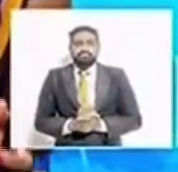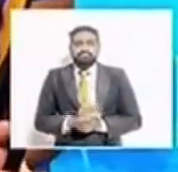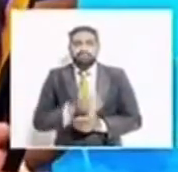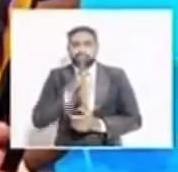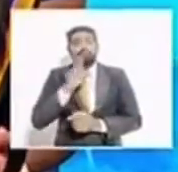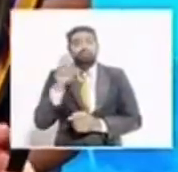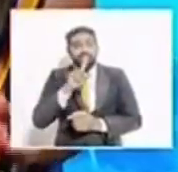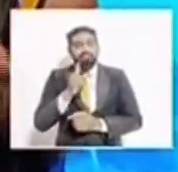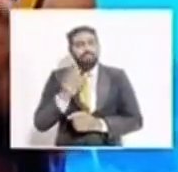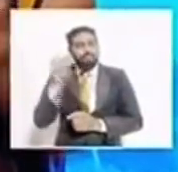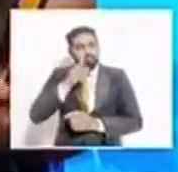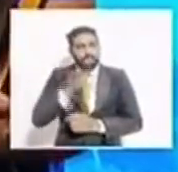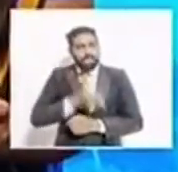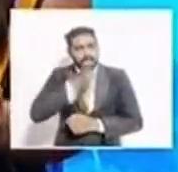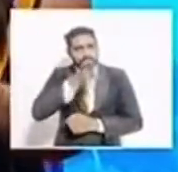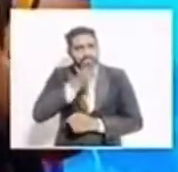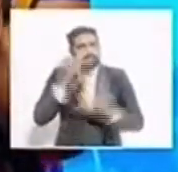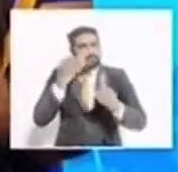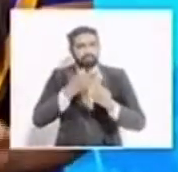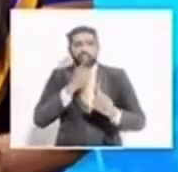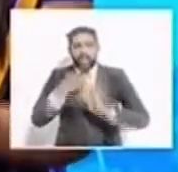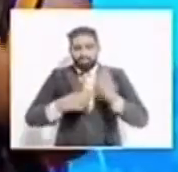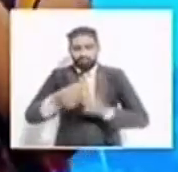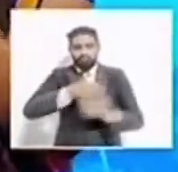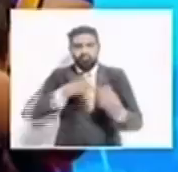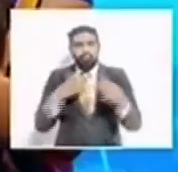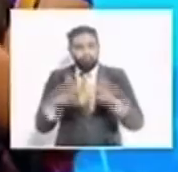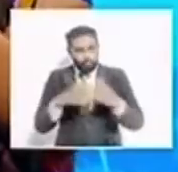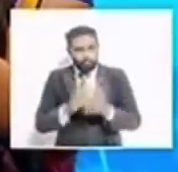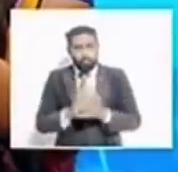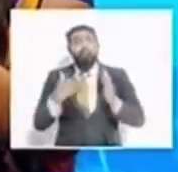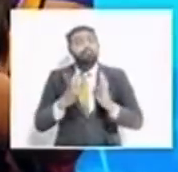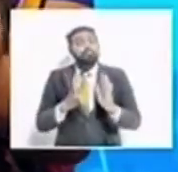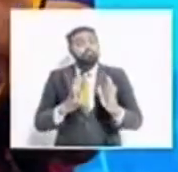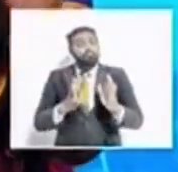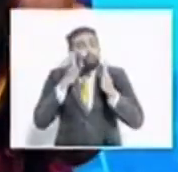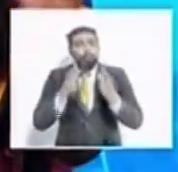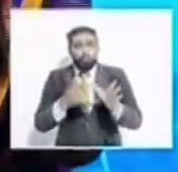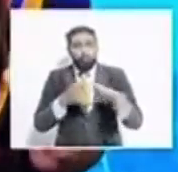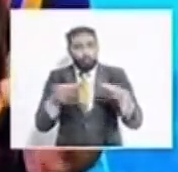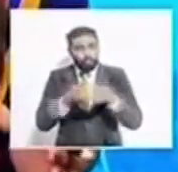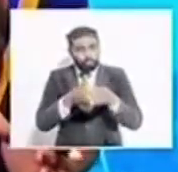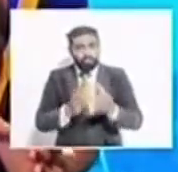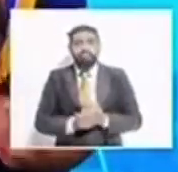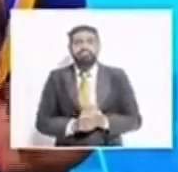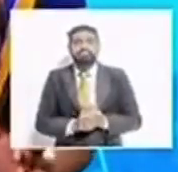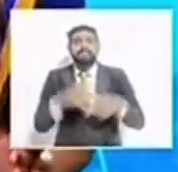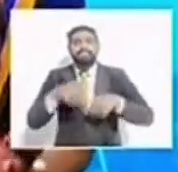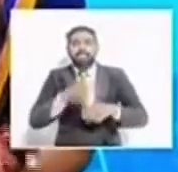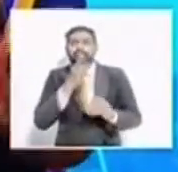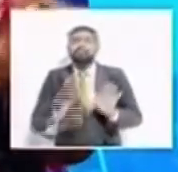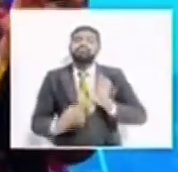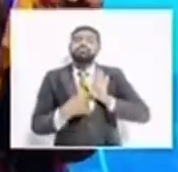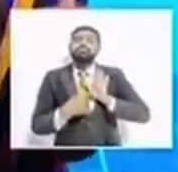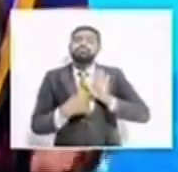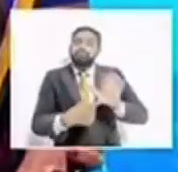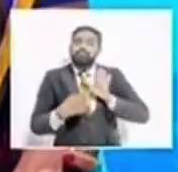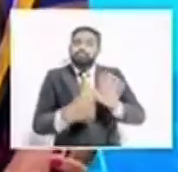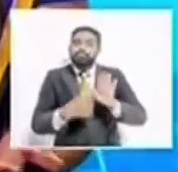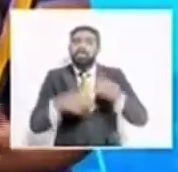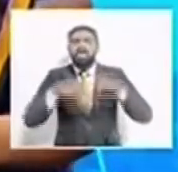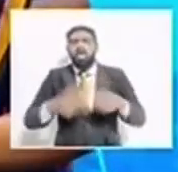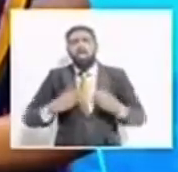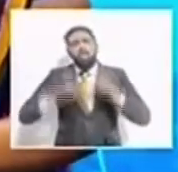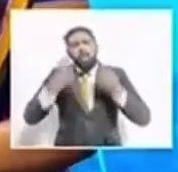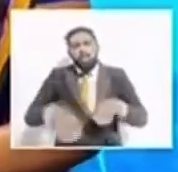condition of the country. Most of these authorities tried to show that the main downfall of the economy was because